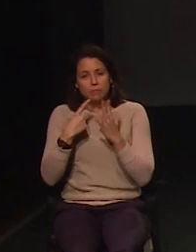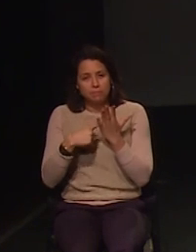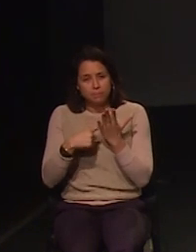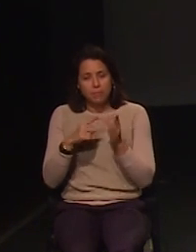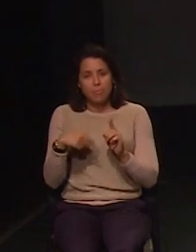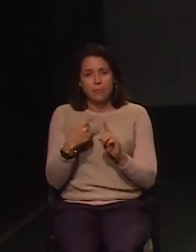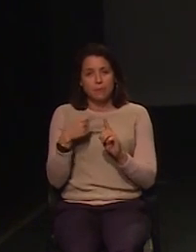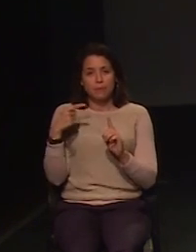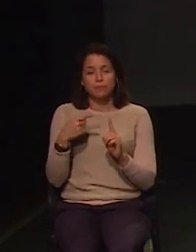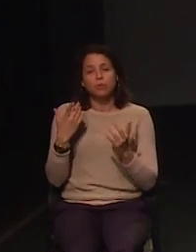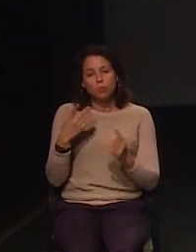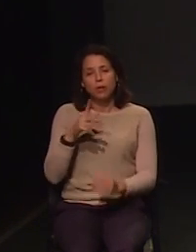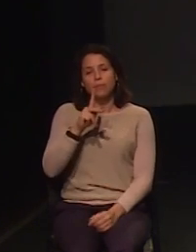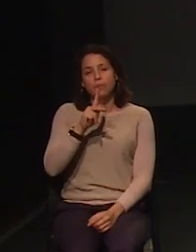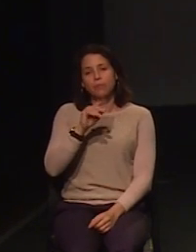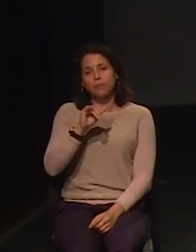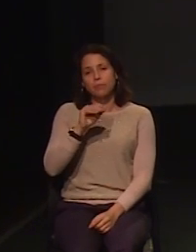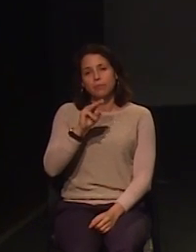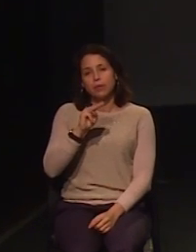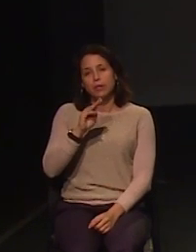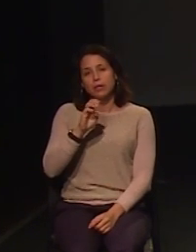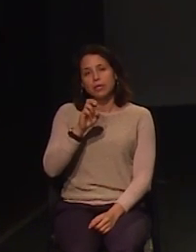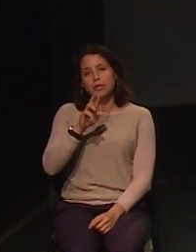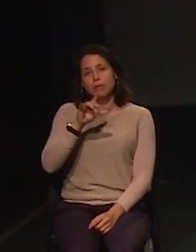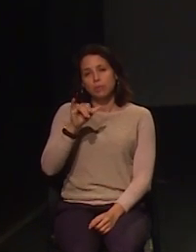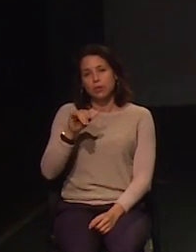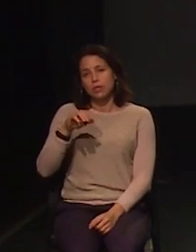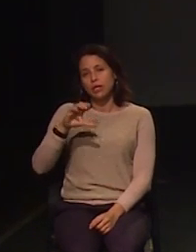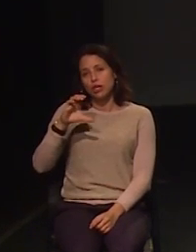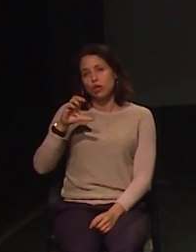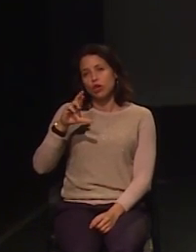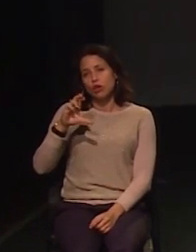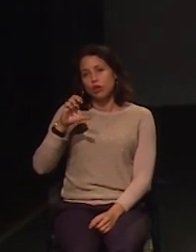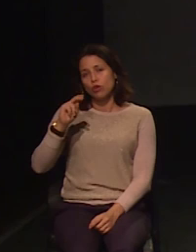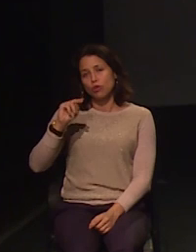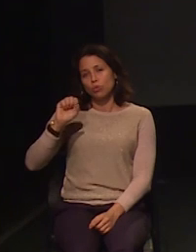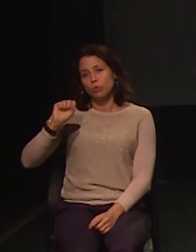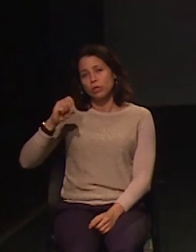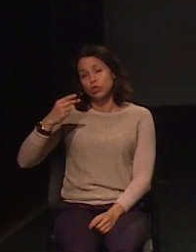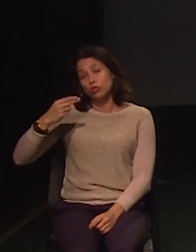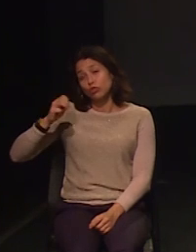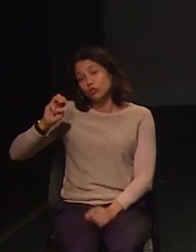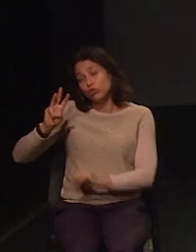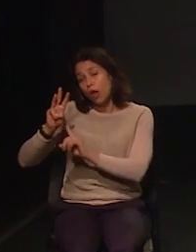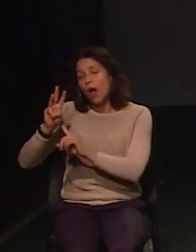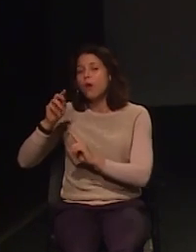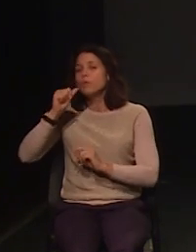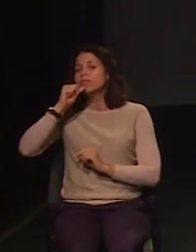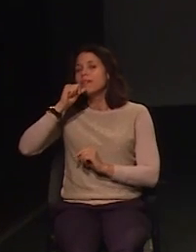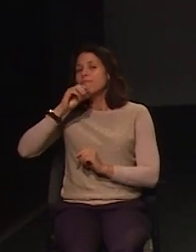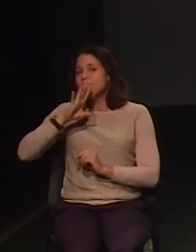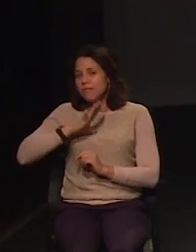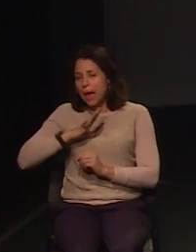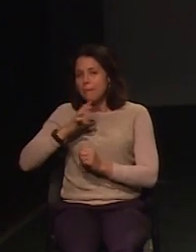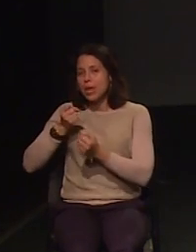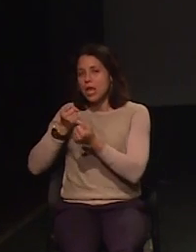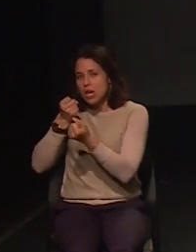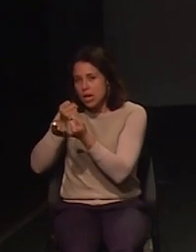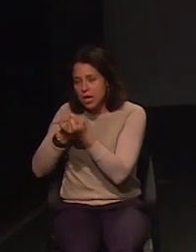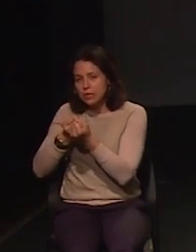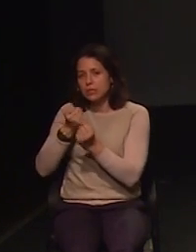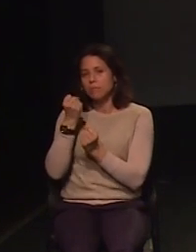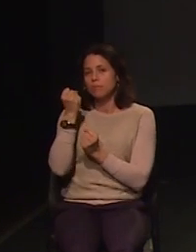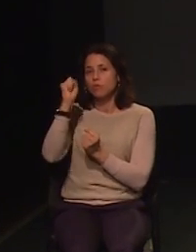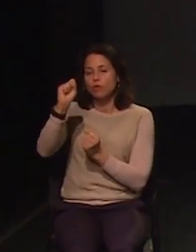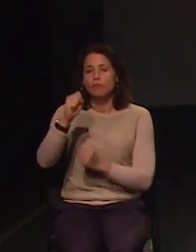Crenshaw and the feminist movement in the 86 or so, really kind of coined the